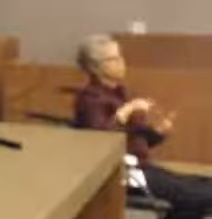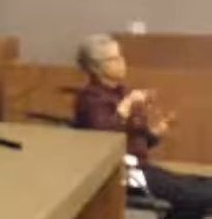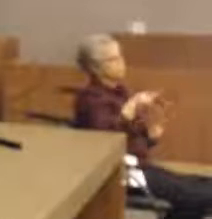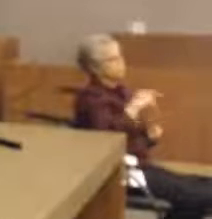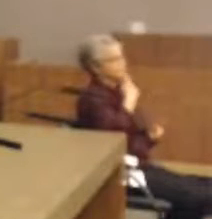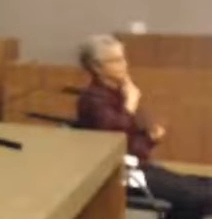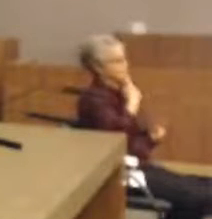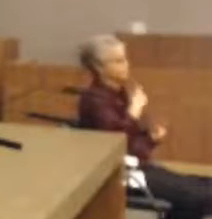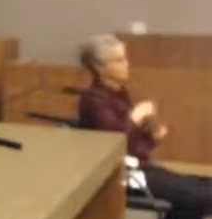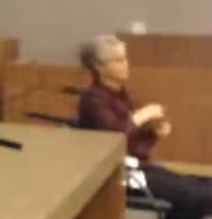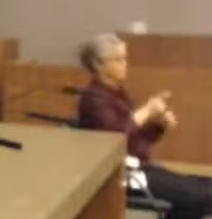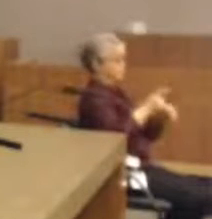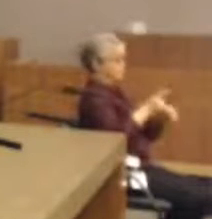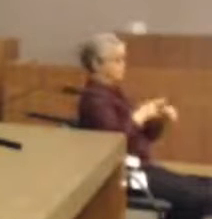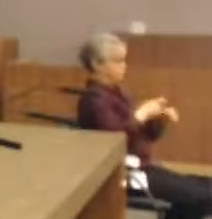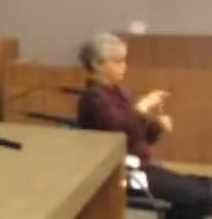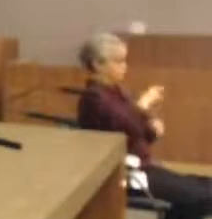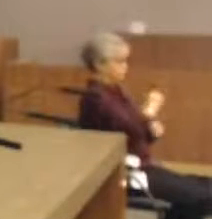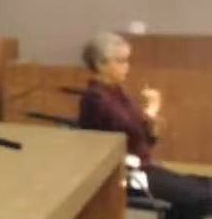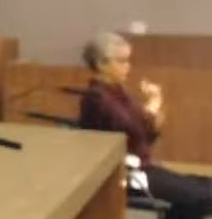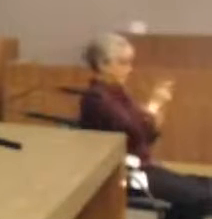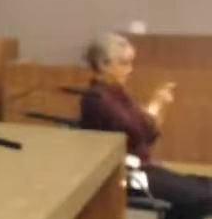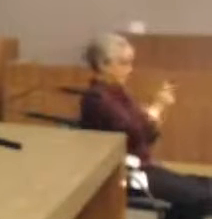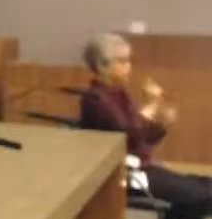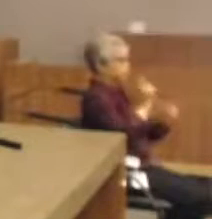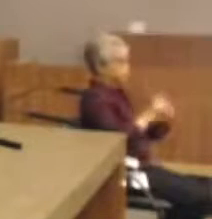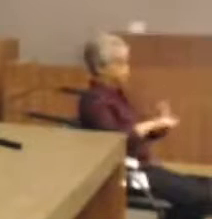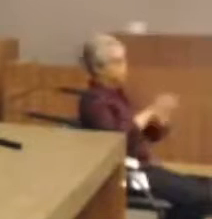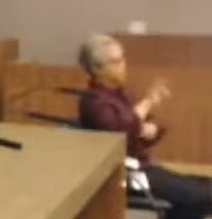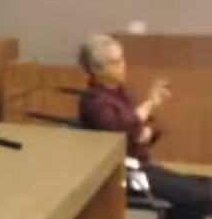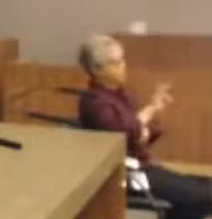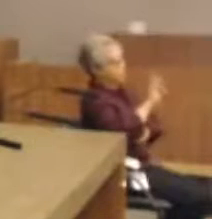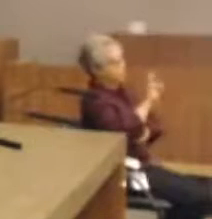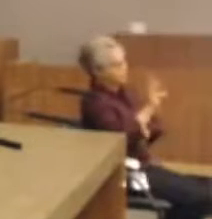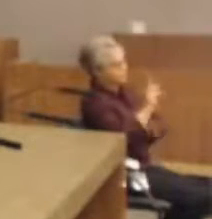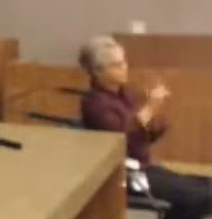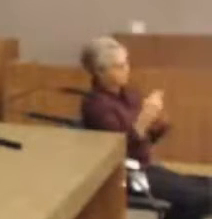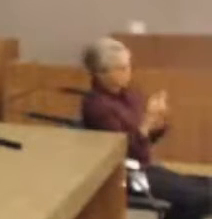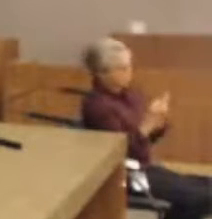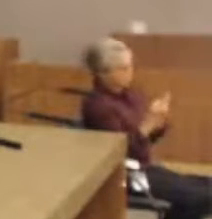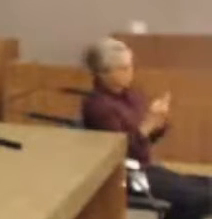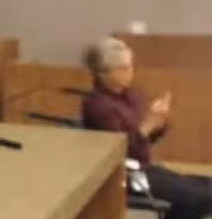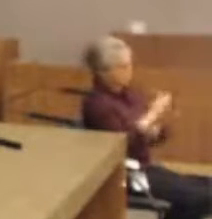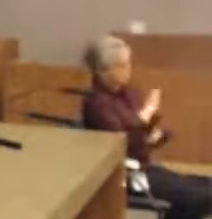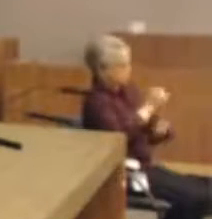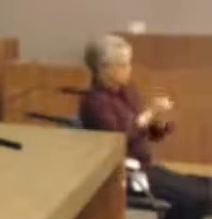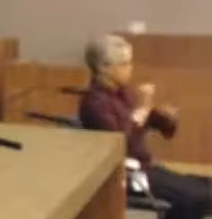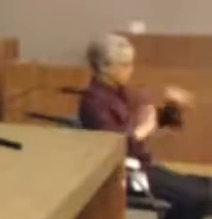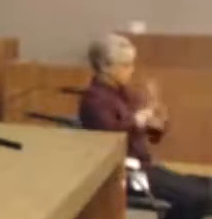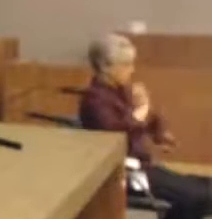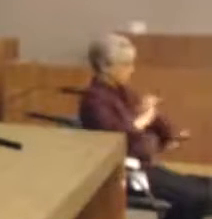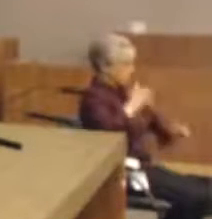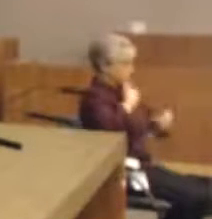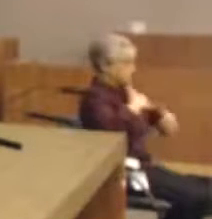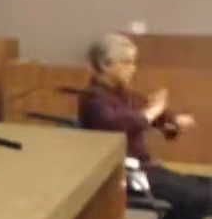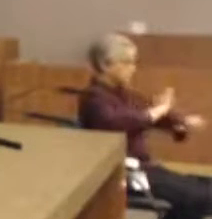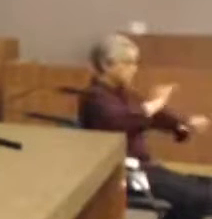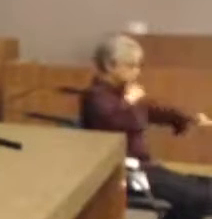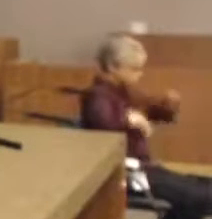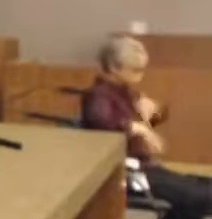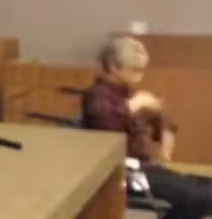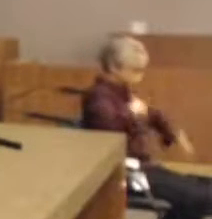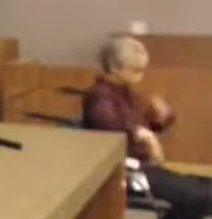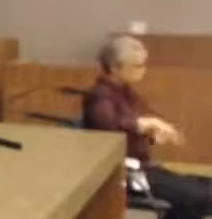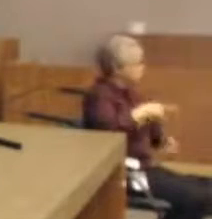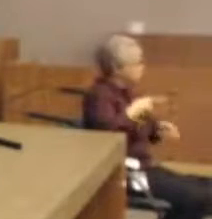says anywhere between the first 30 minutes and 96 hours, those chemicals are surging in our body still. And during that time, we cannot recall the